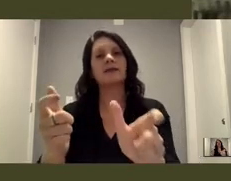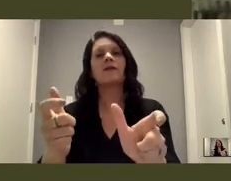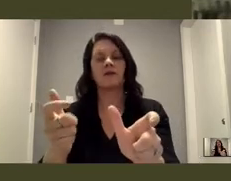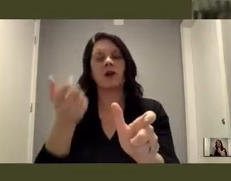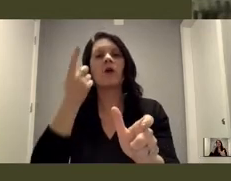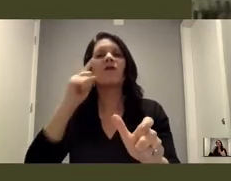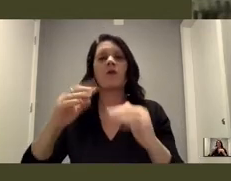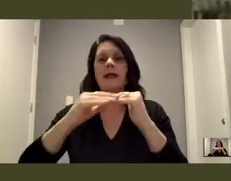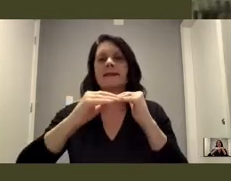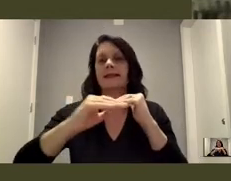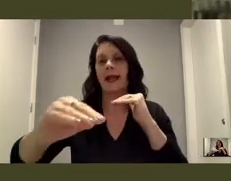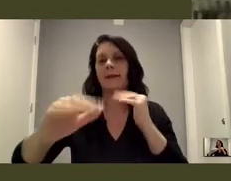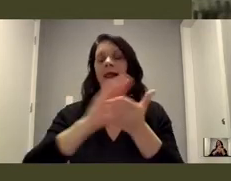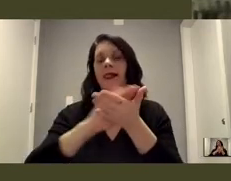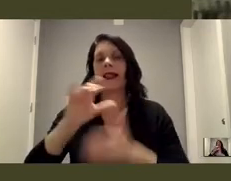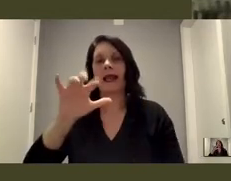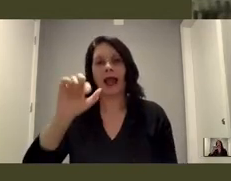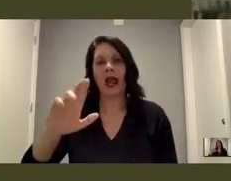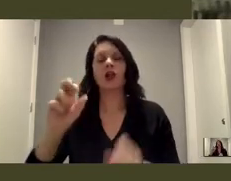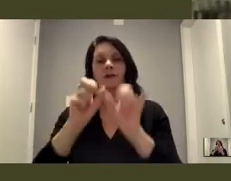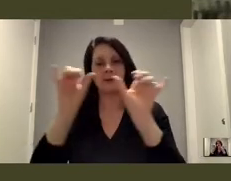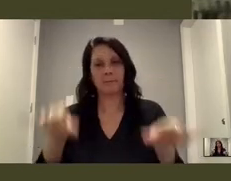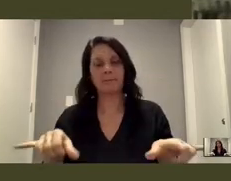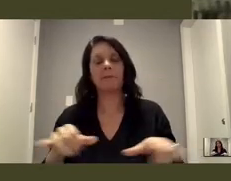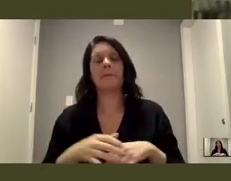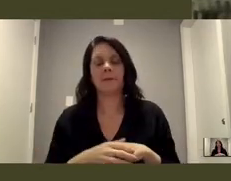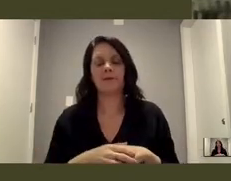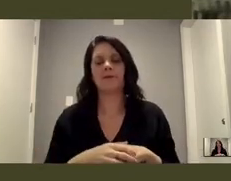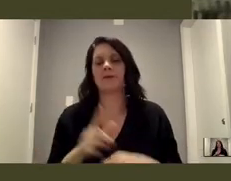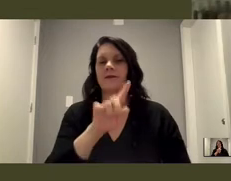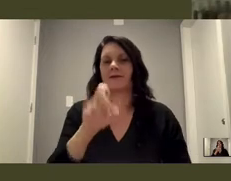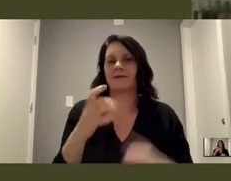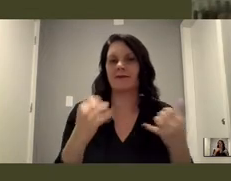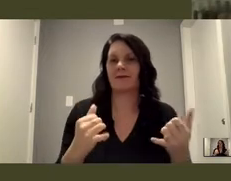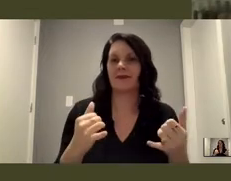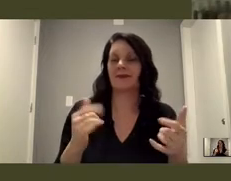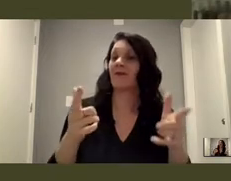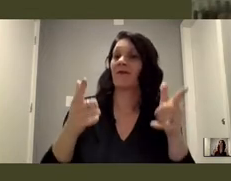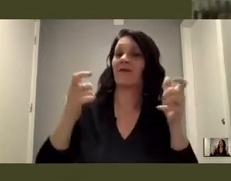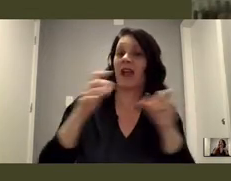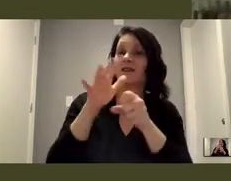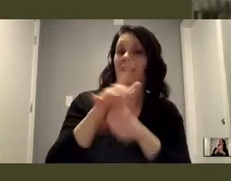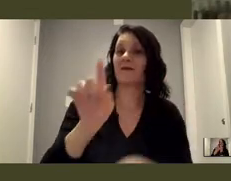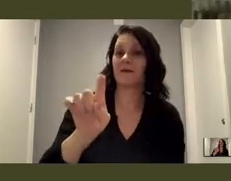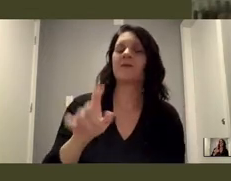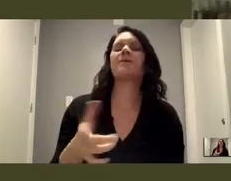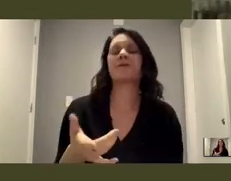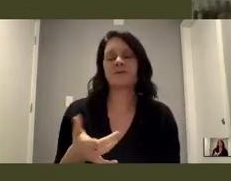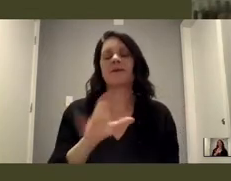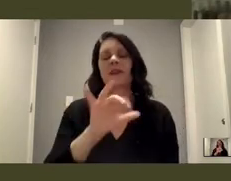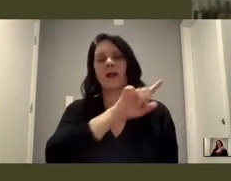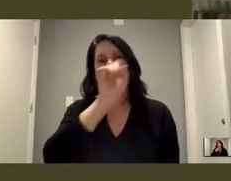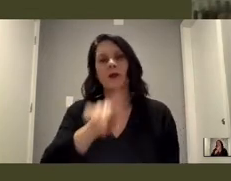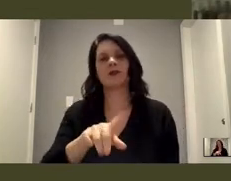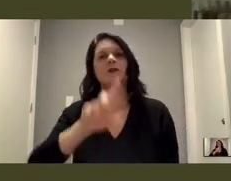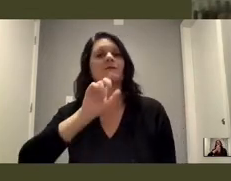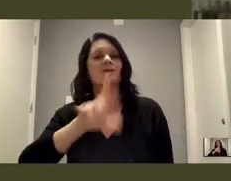cleaner energy system. And the question is going to be, how fast can we do it? And this is where I think the question of finance would